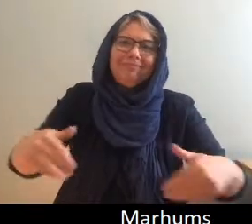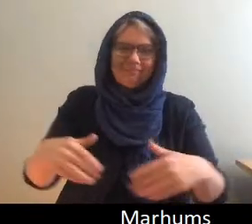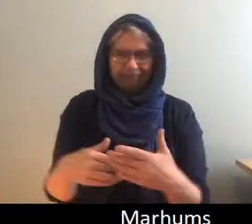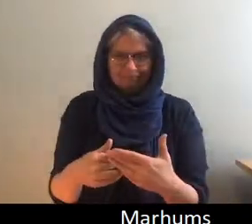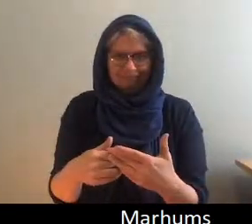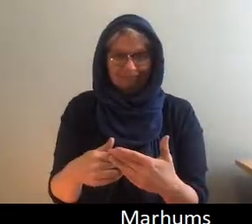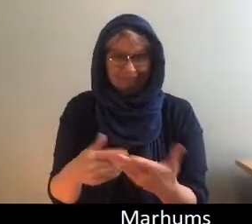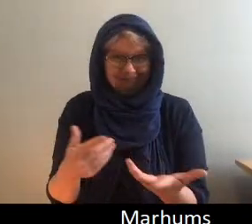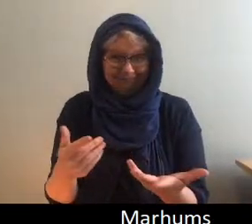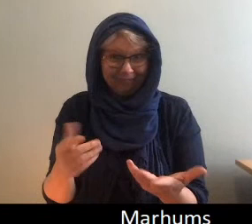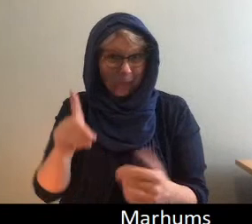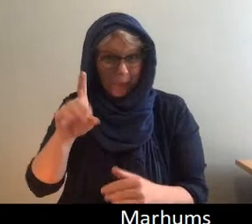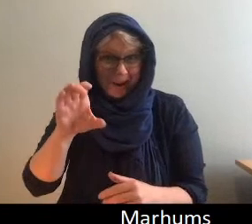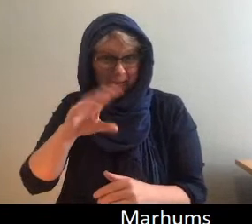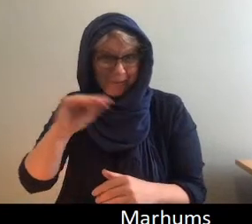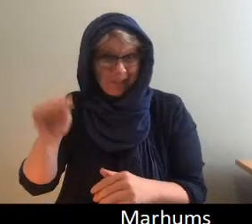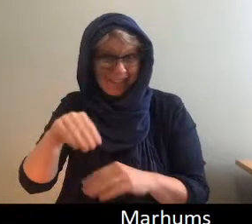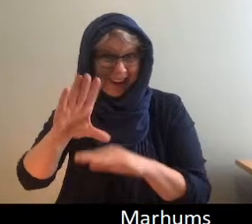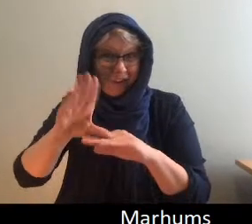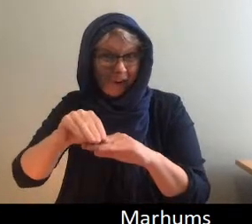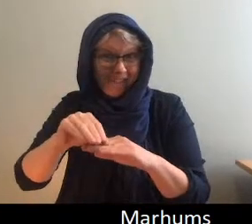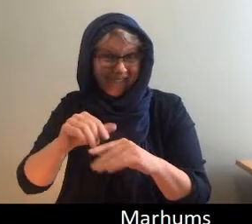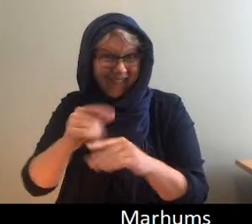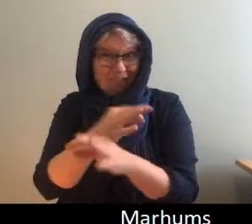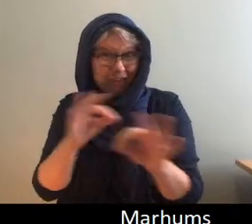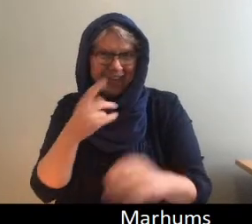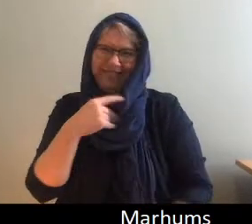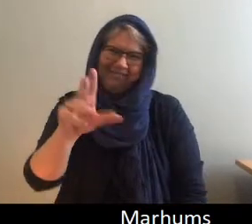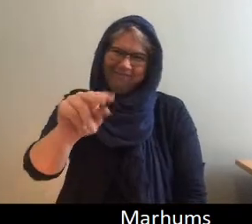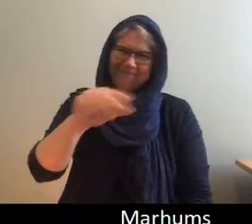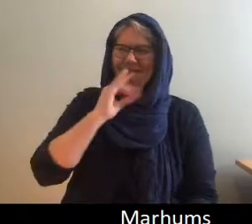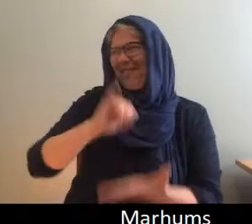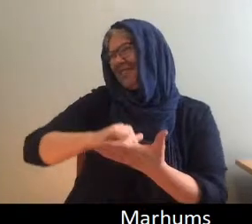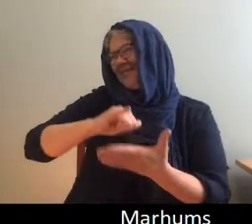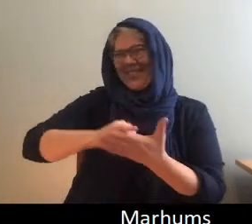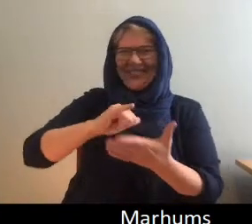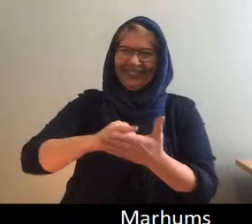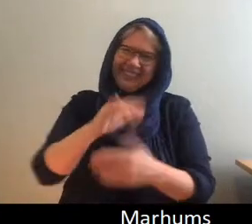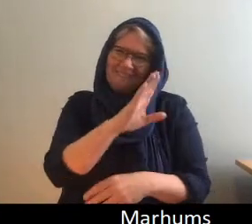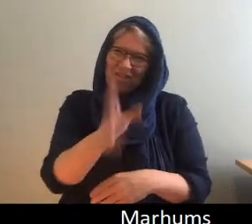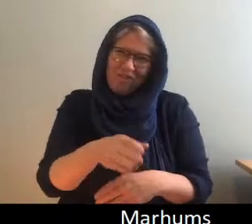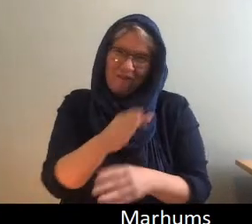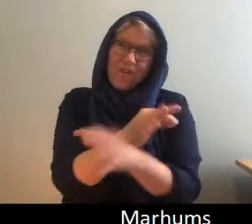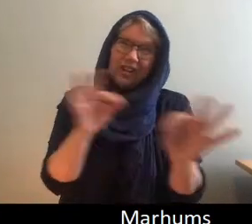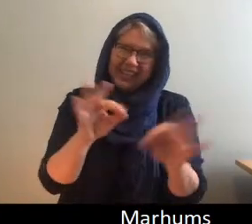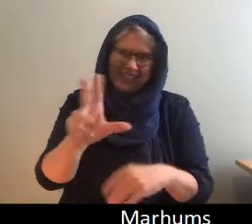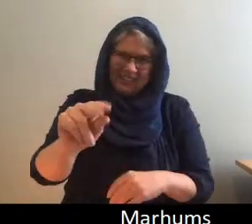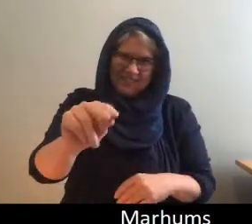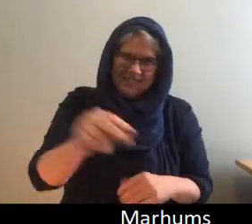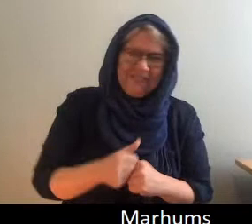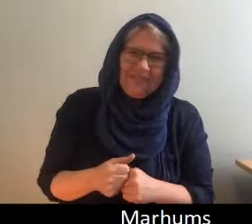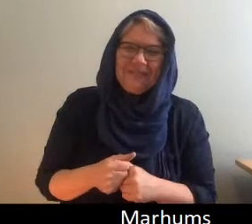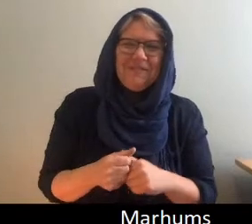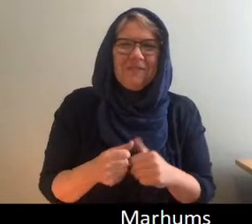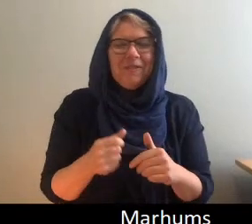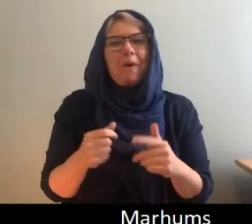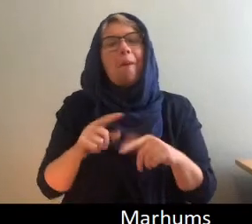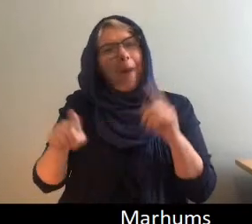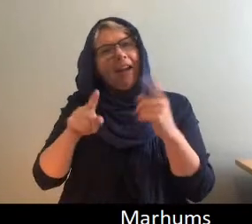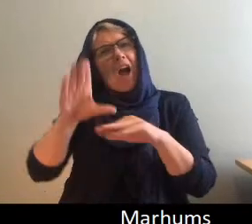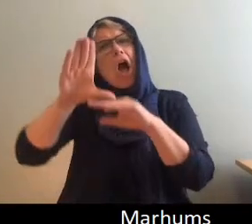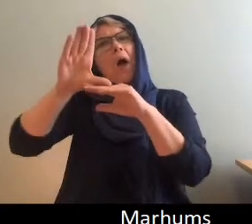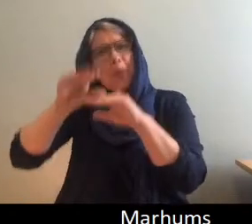is in a good mood or if there's, you know, something spoiling, something rotting, then they might say, okay, 90% off, but they cannot give it to you free.